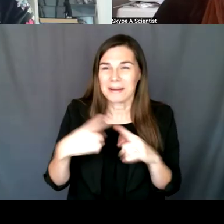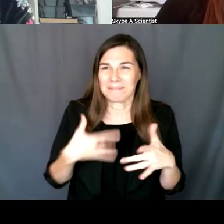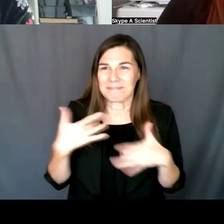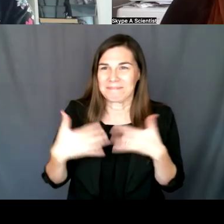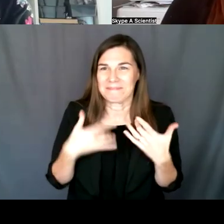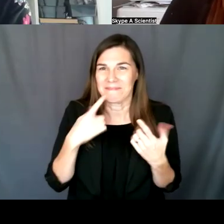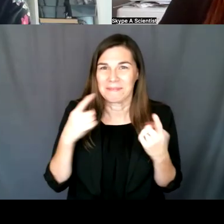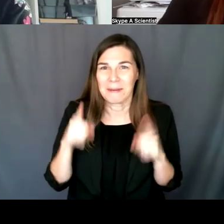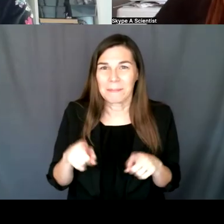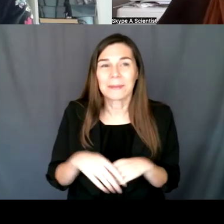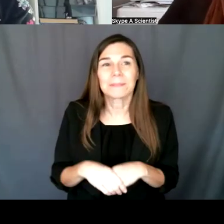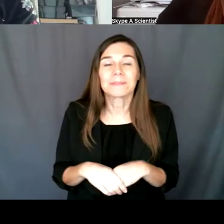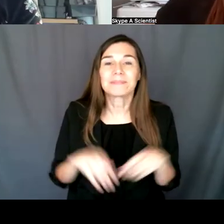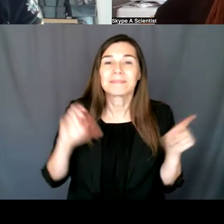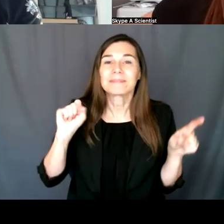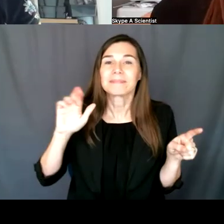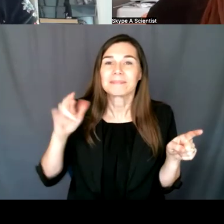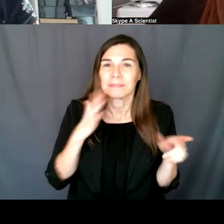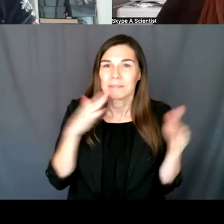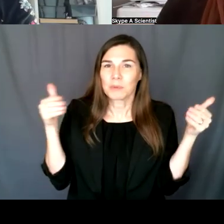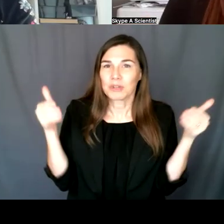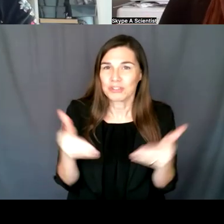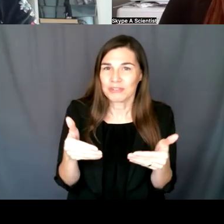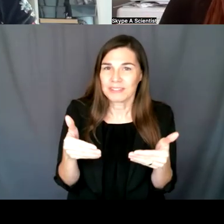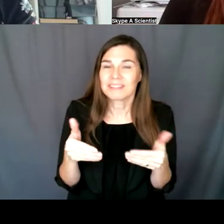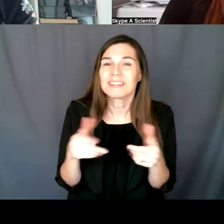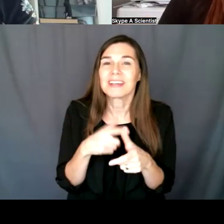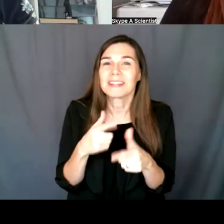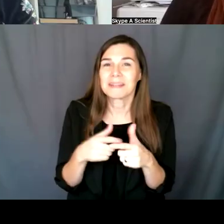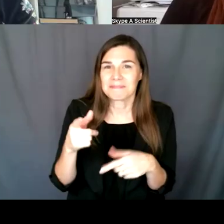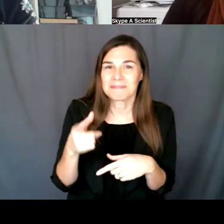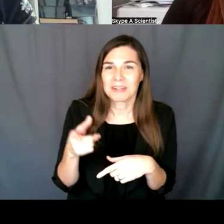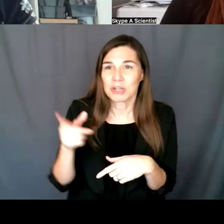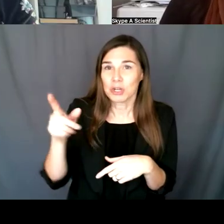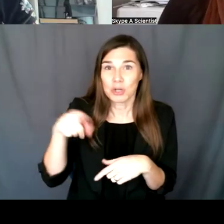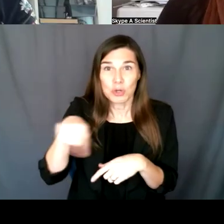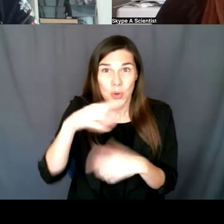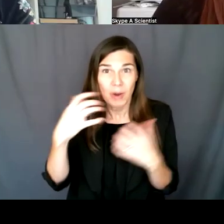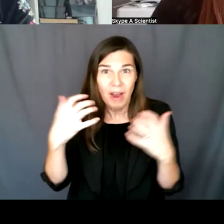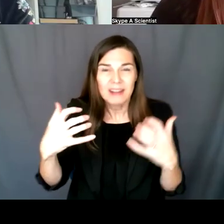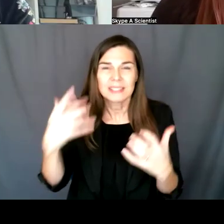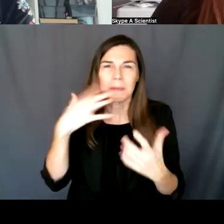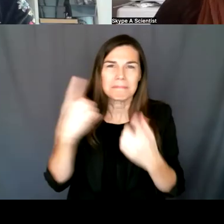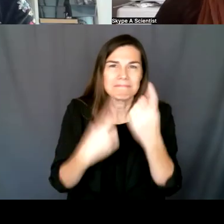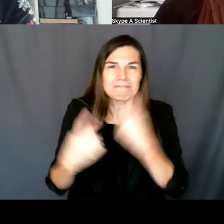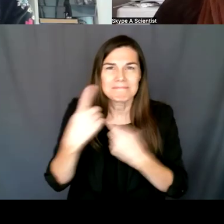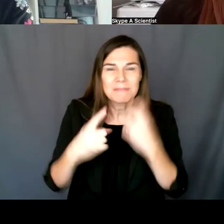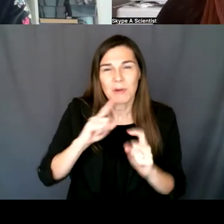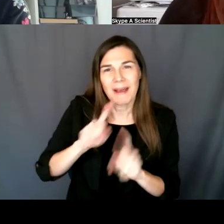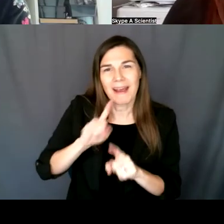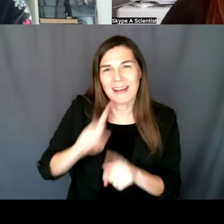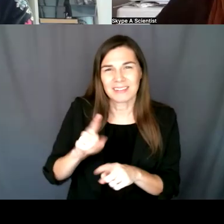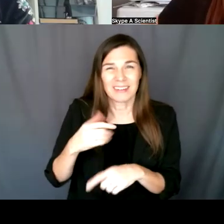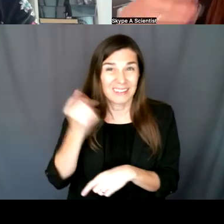going to go. We're going to have a brief introduction, and then you are going to ask as many questions as we can fit in the next 45